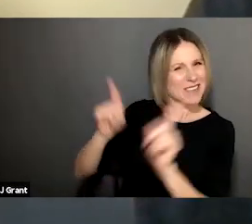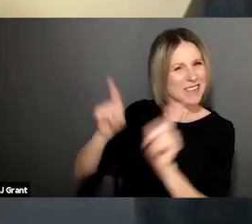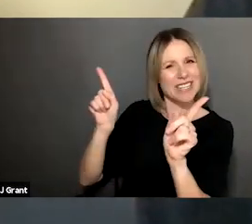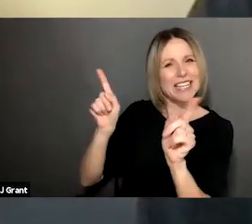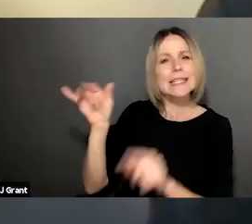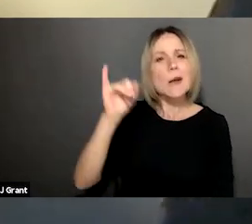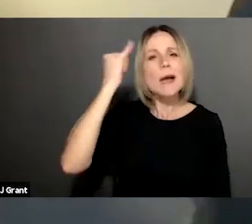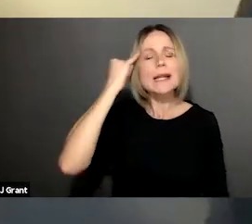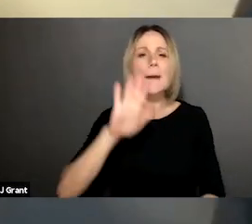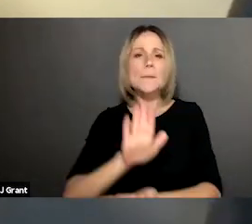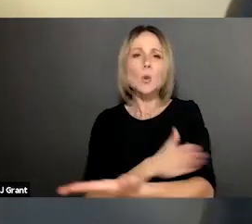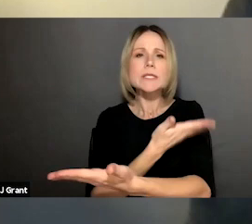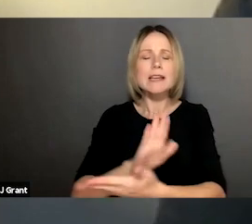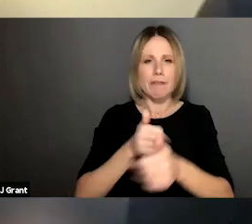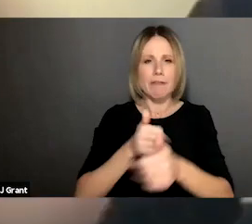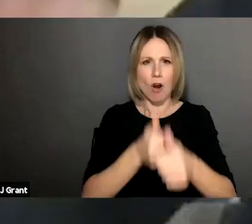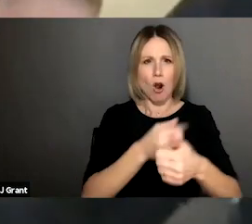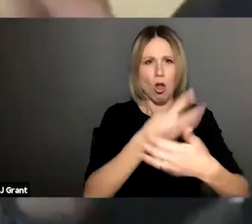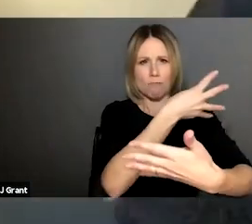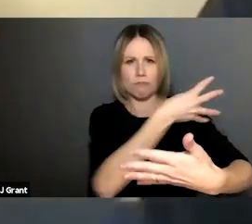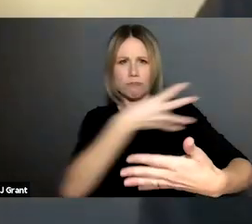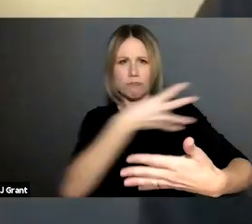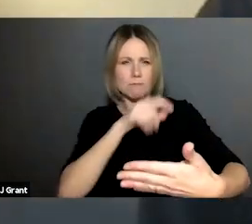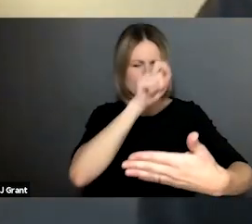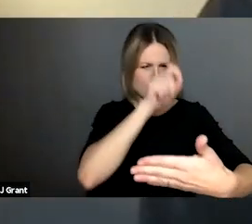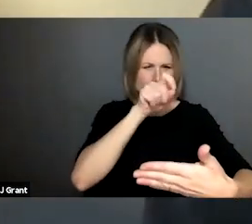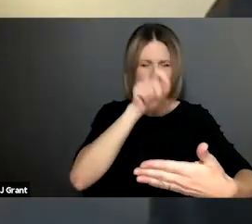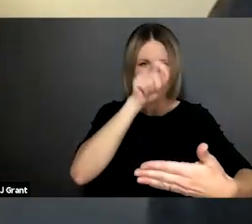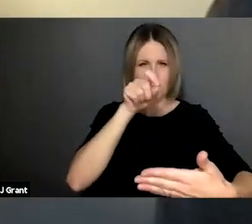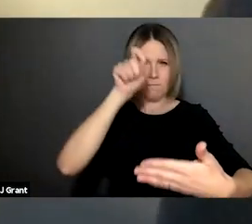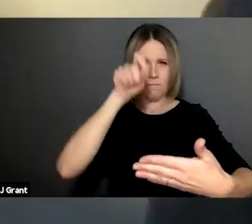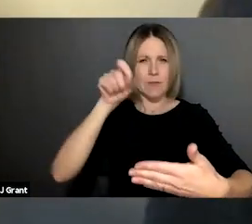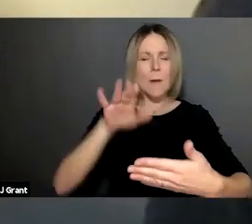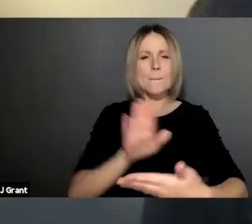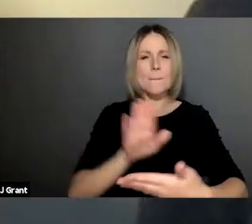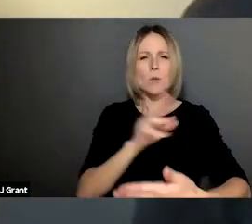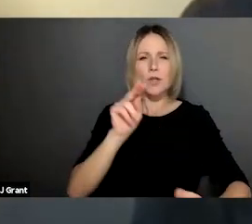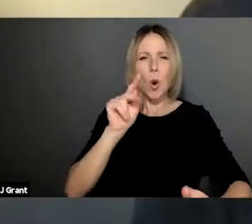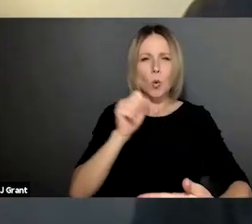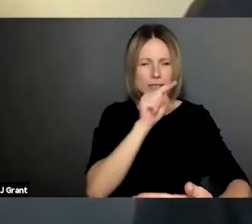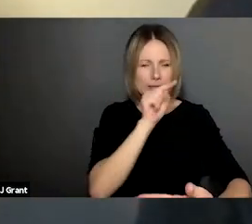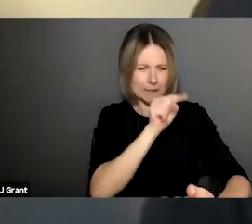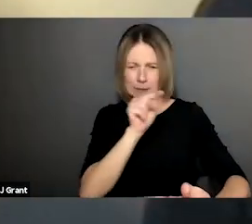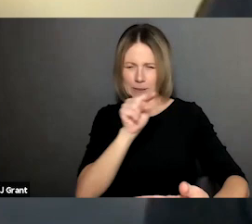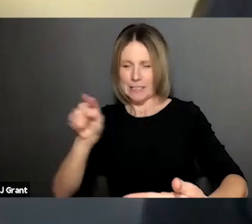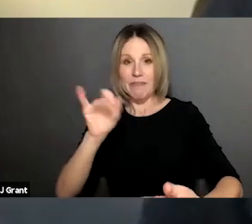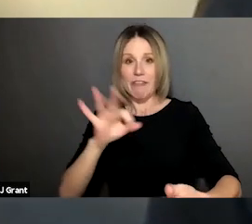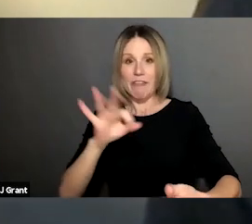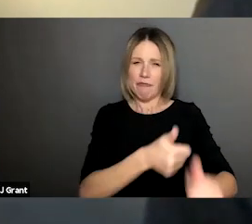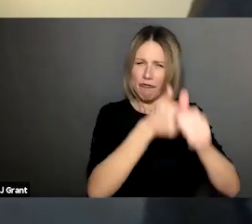written and, play it exactly as written, I'm gonna have a